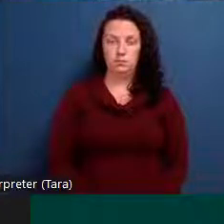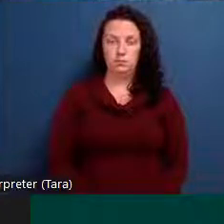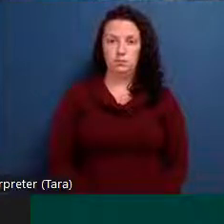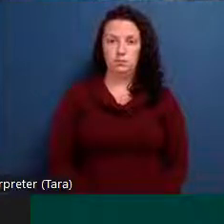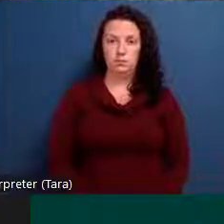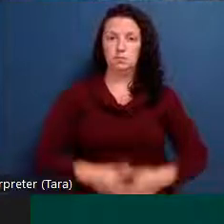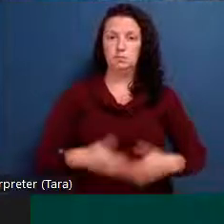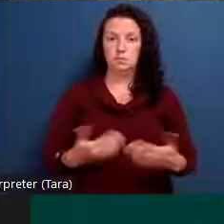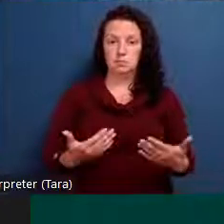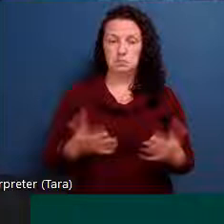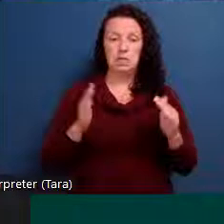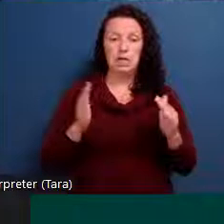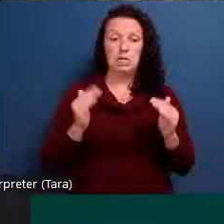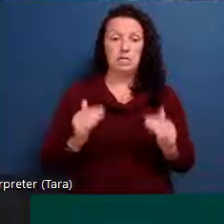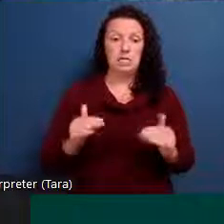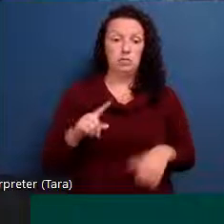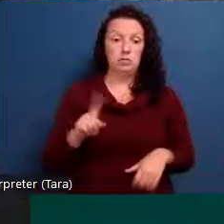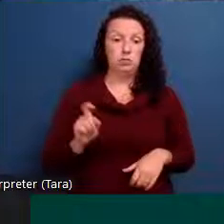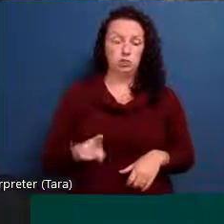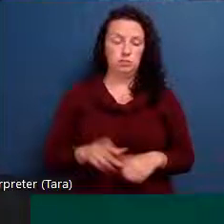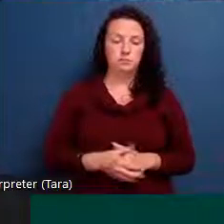Then the next question is,